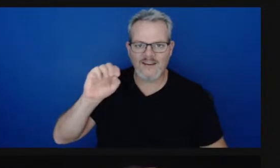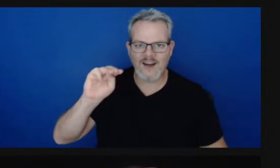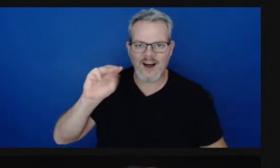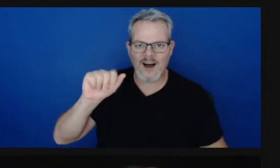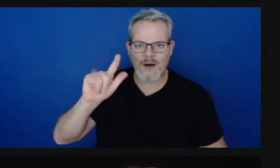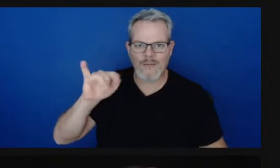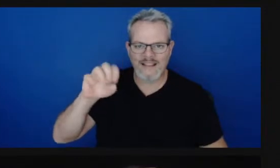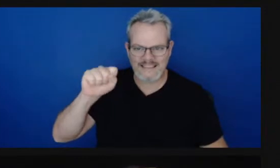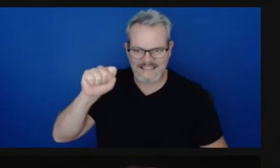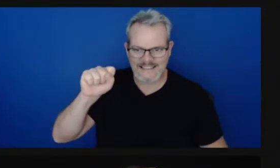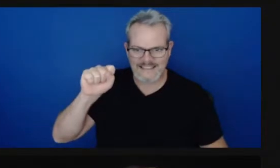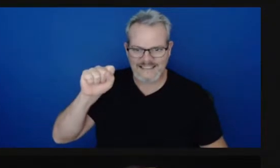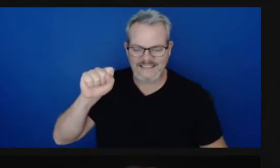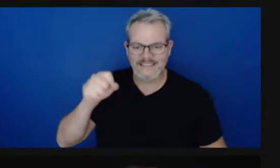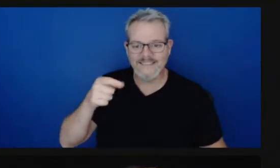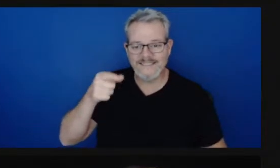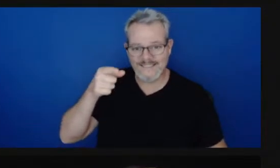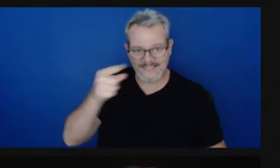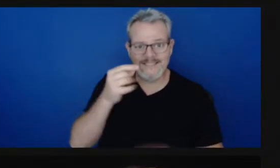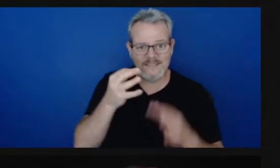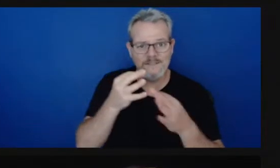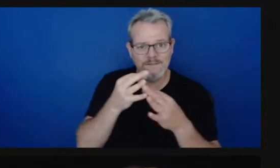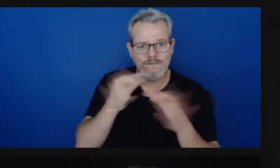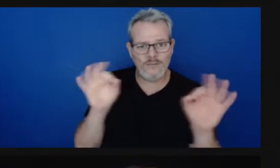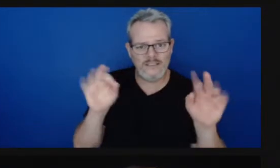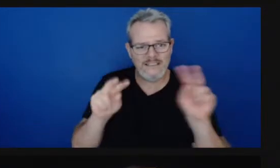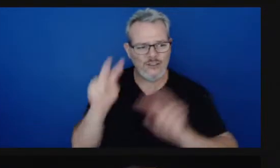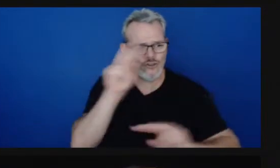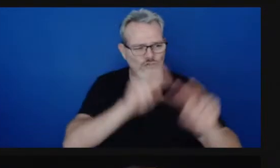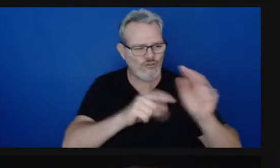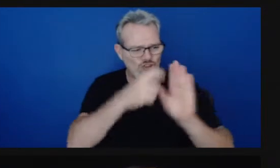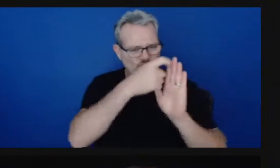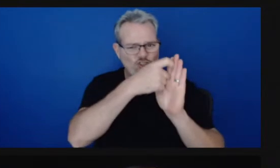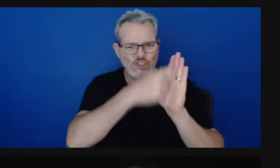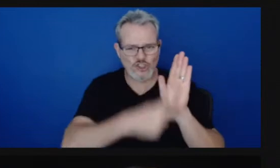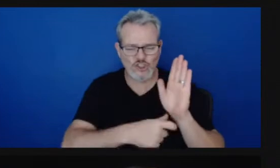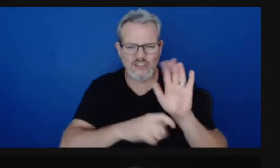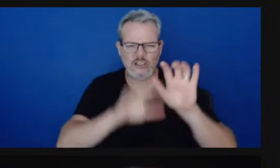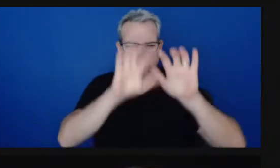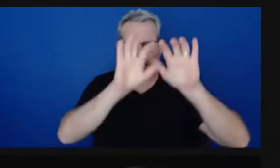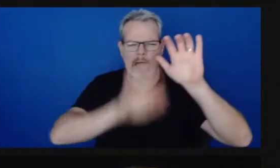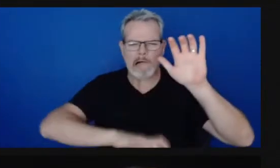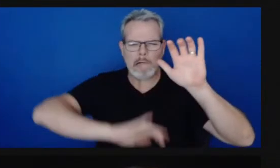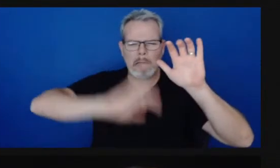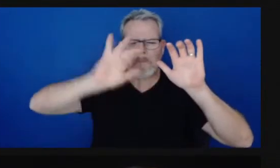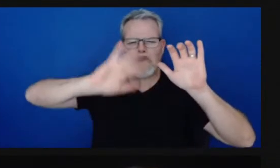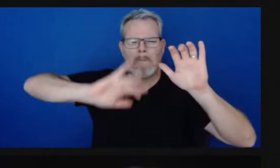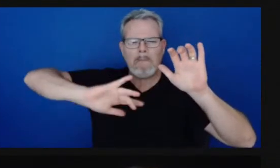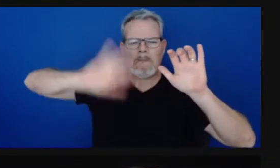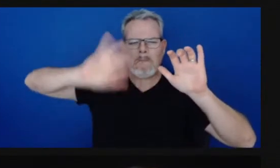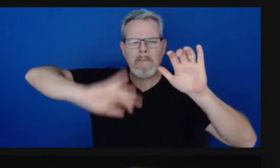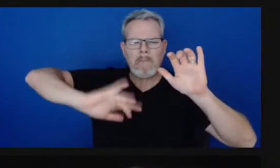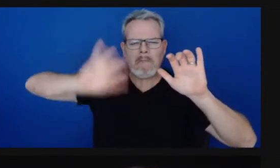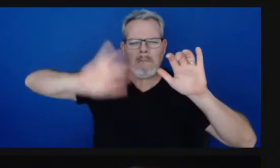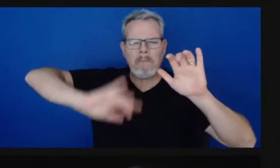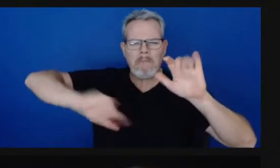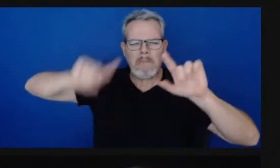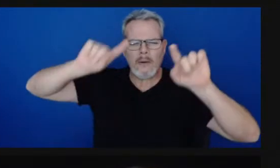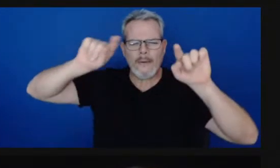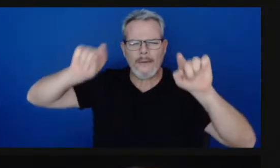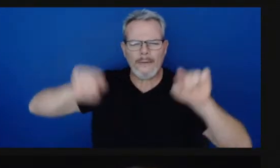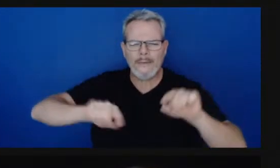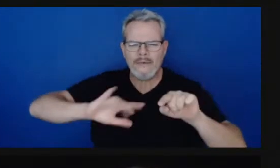However, there is a lot of, if you scroll down through all this references here, there is a section of